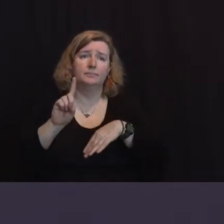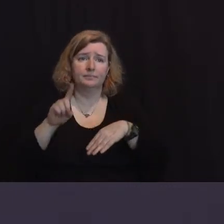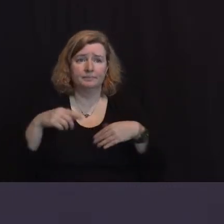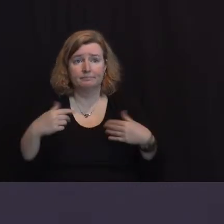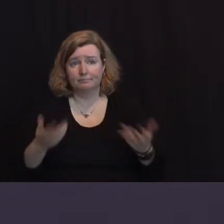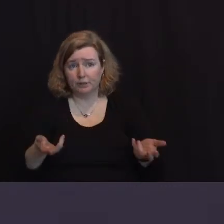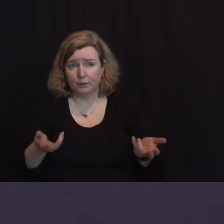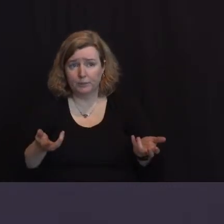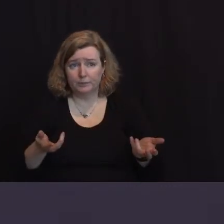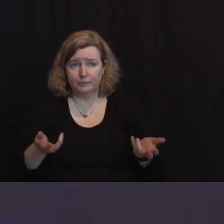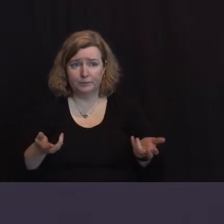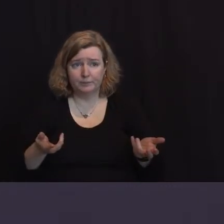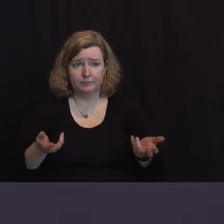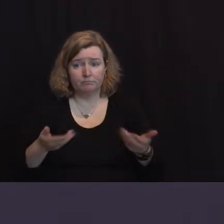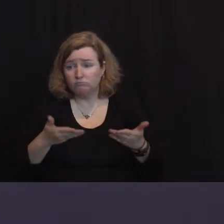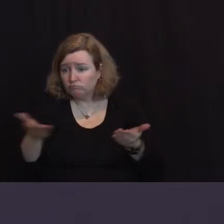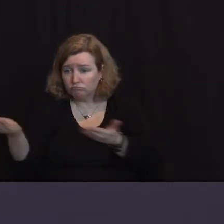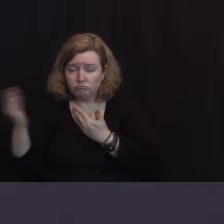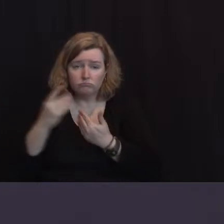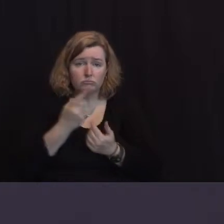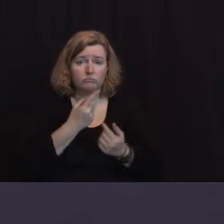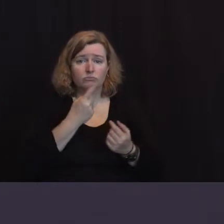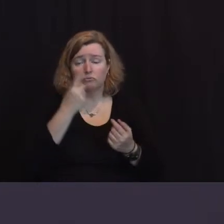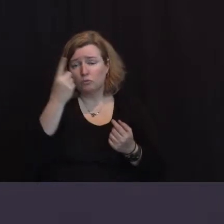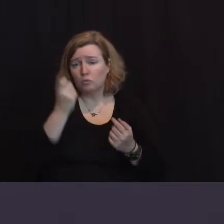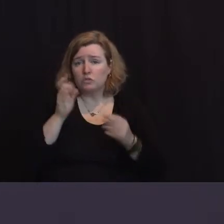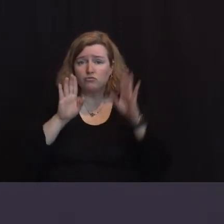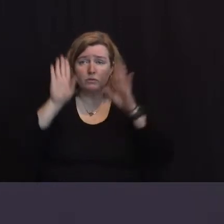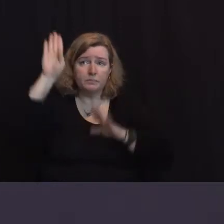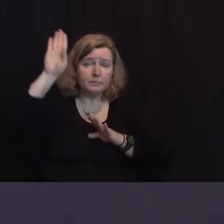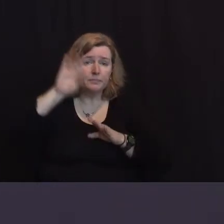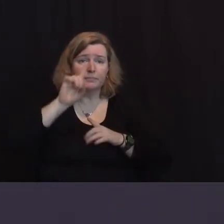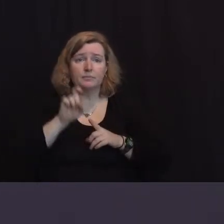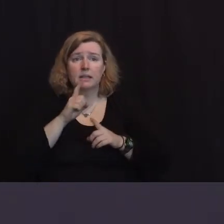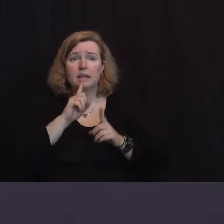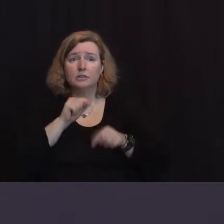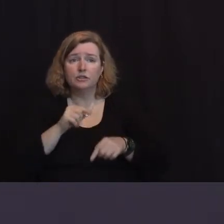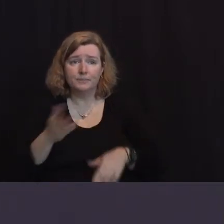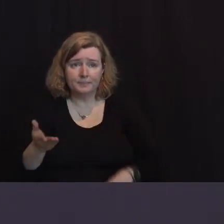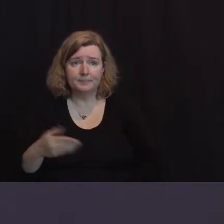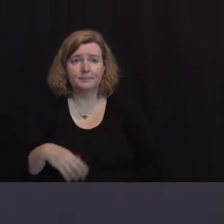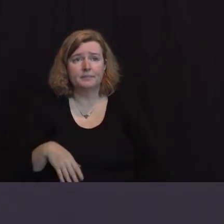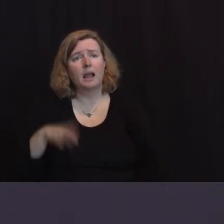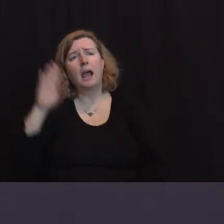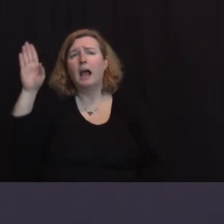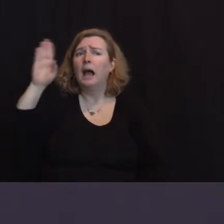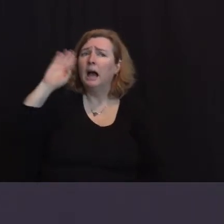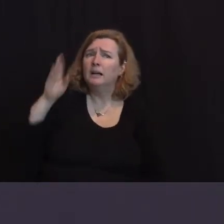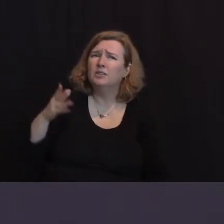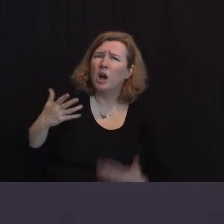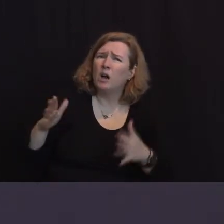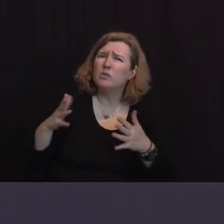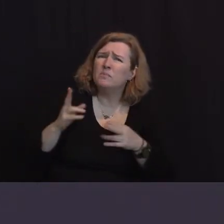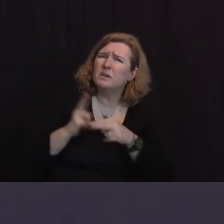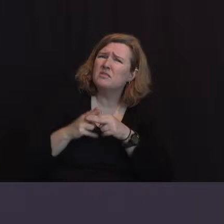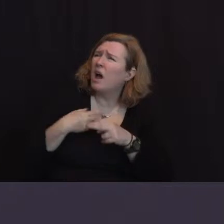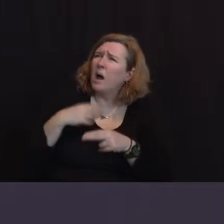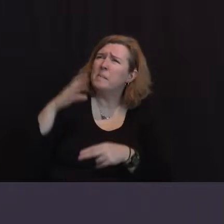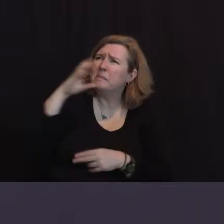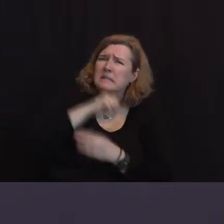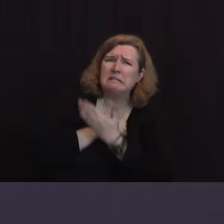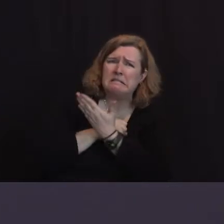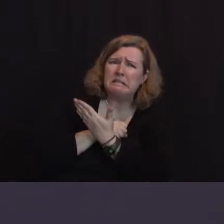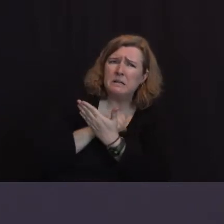we get Brent is up to bat. Hello, all. What do you may have mentioned this the other day, but I might have missed it. What do you think about keeping the smoking